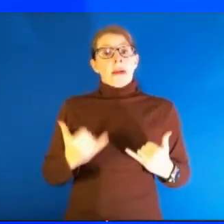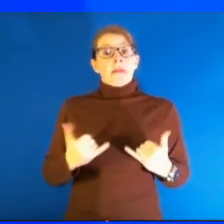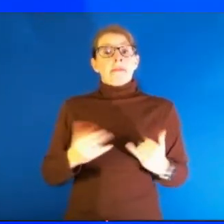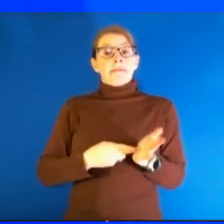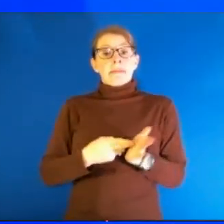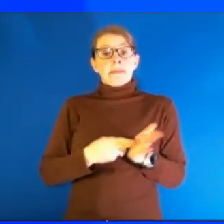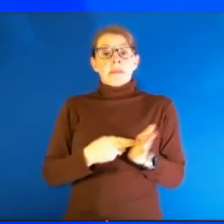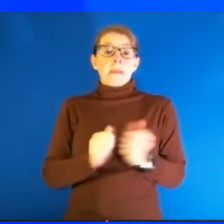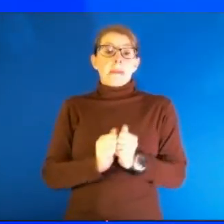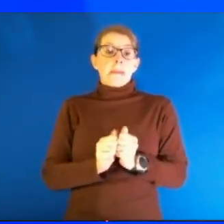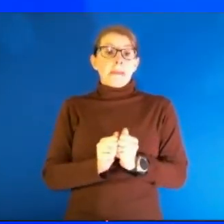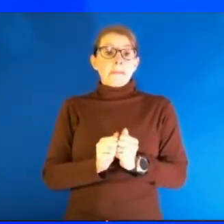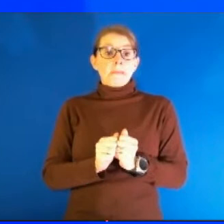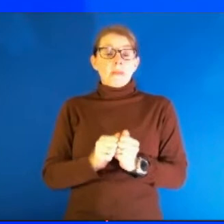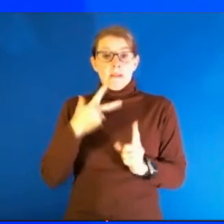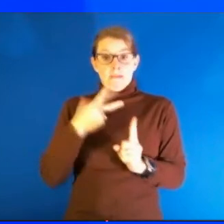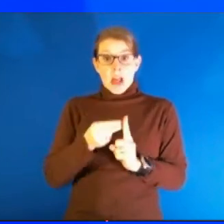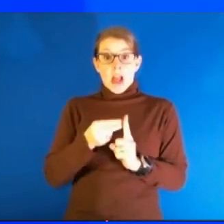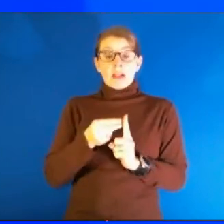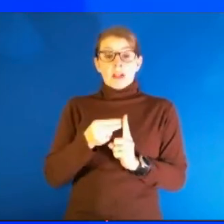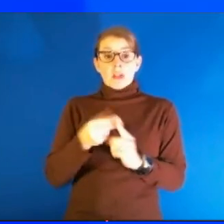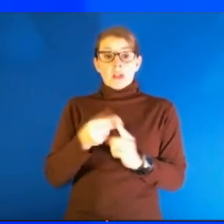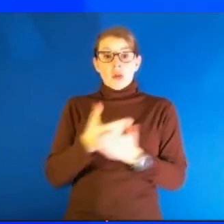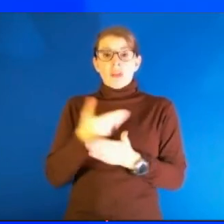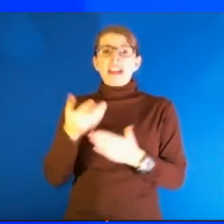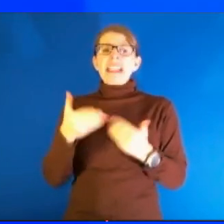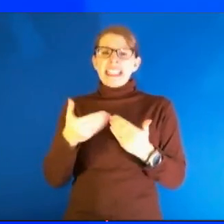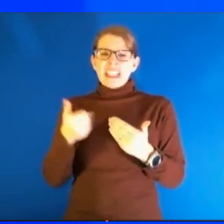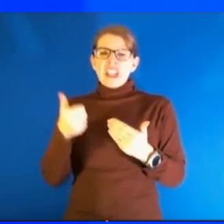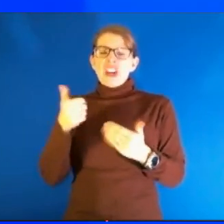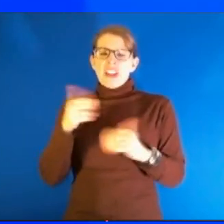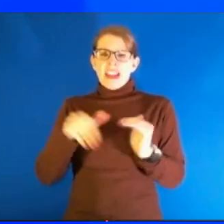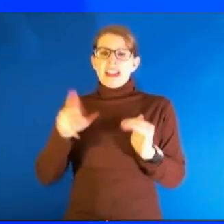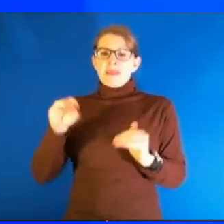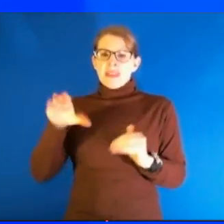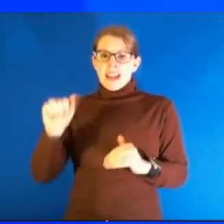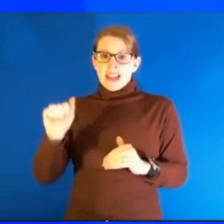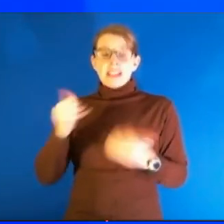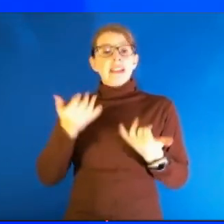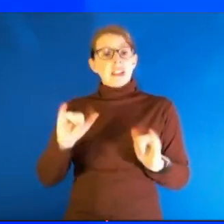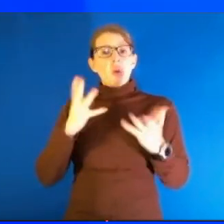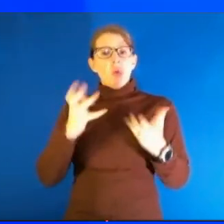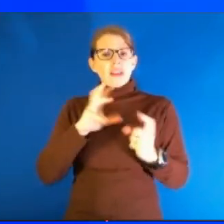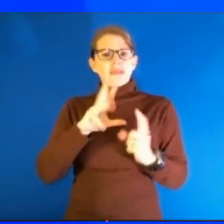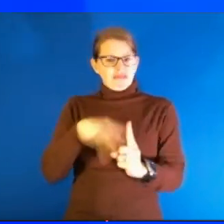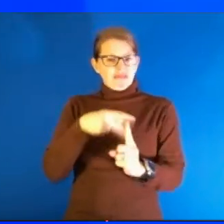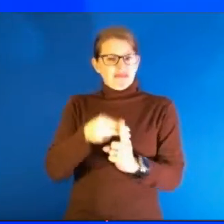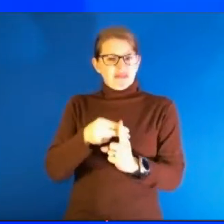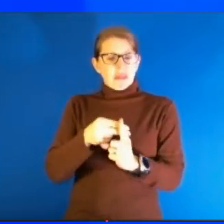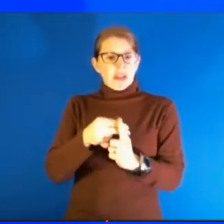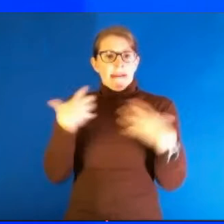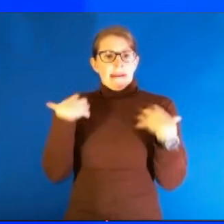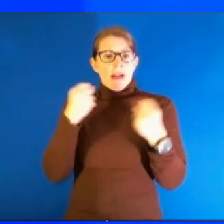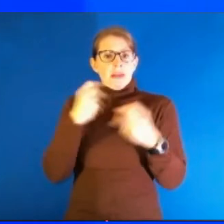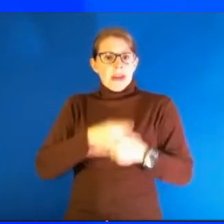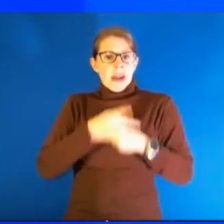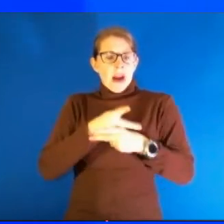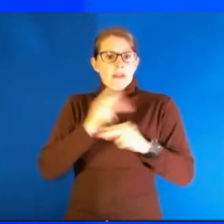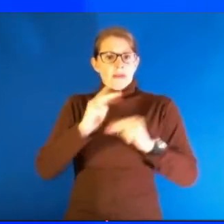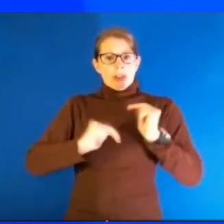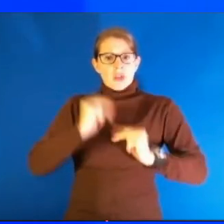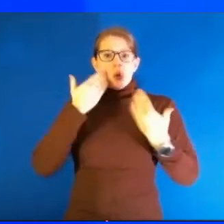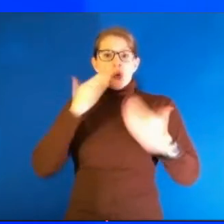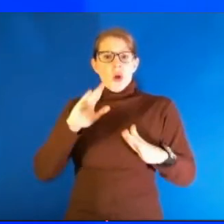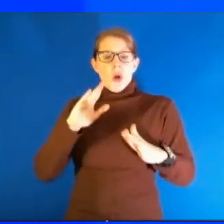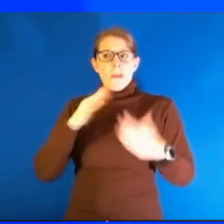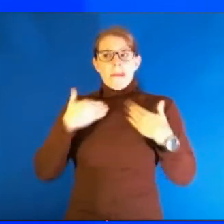these shots, they're a little bit easier. It's still something you want to administer in a healthcare facility because we just don't know how people are going to react because the medication